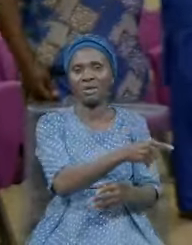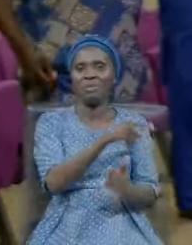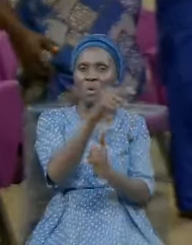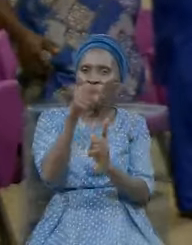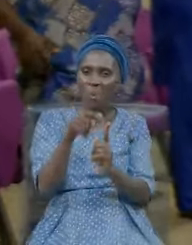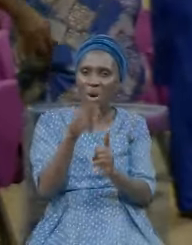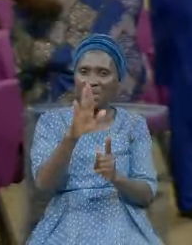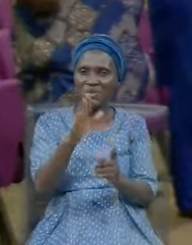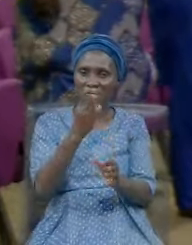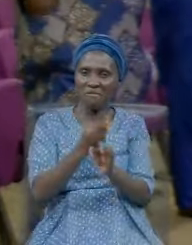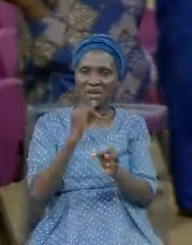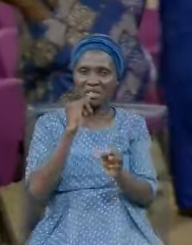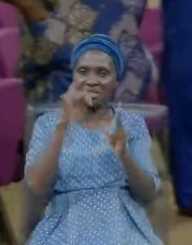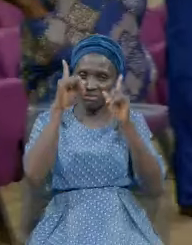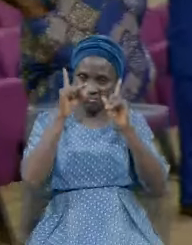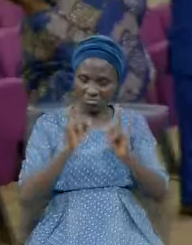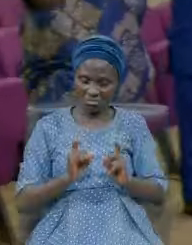tried.